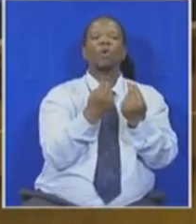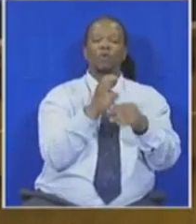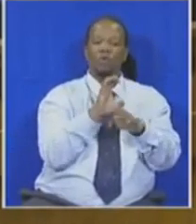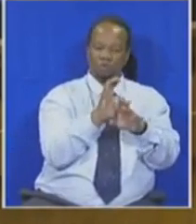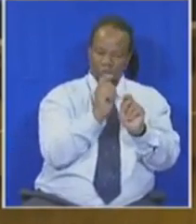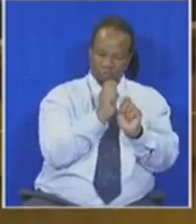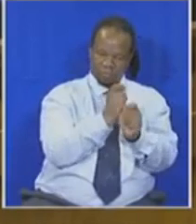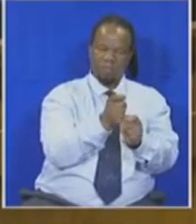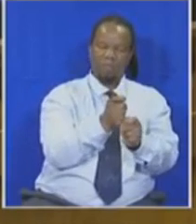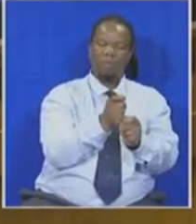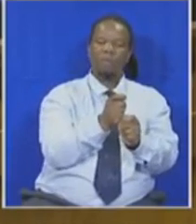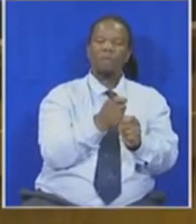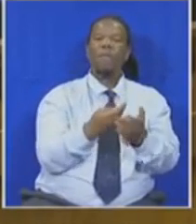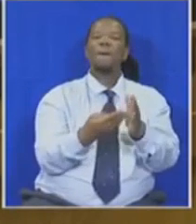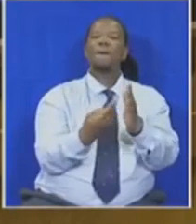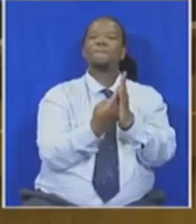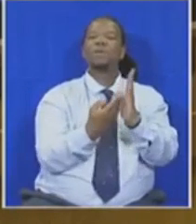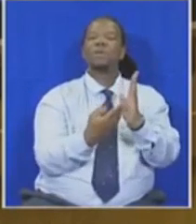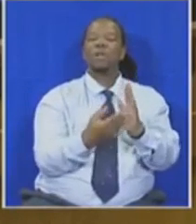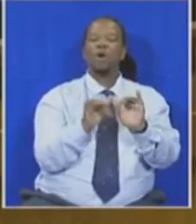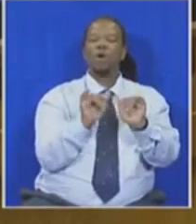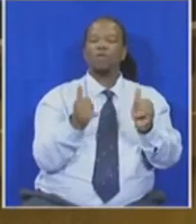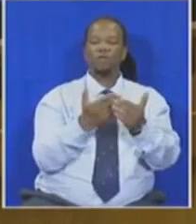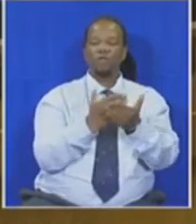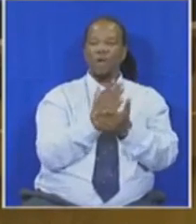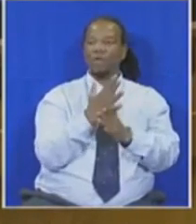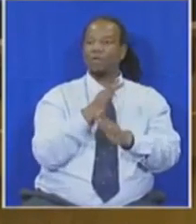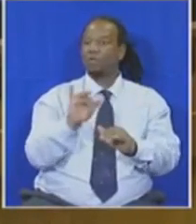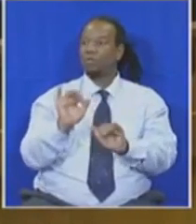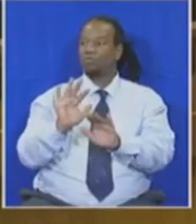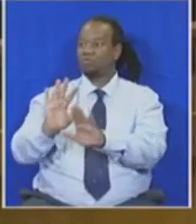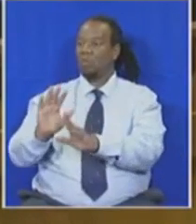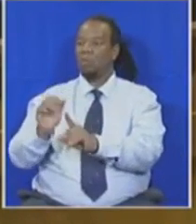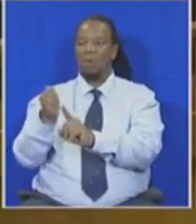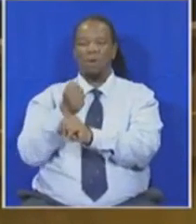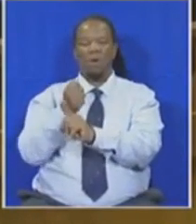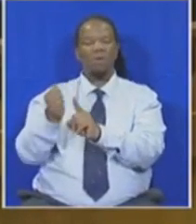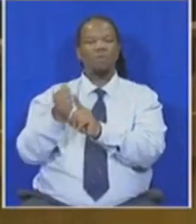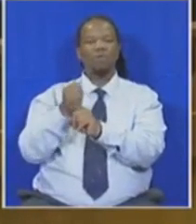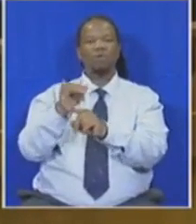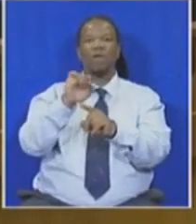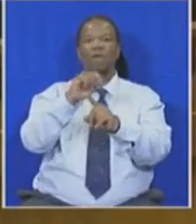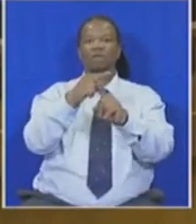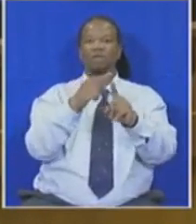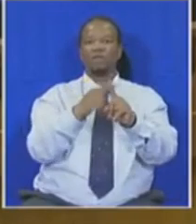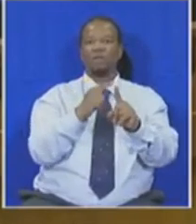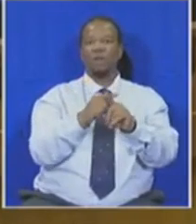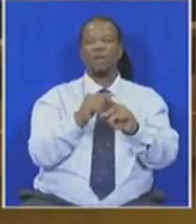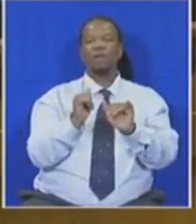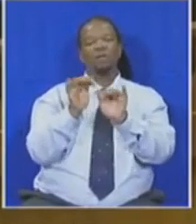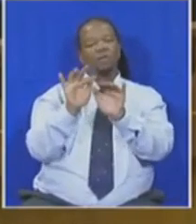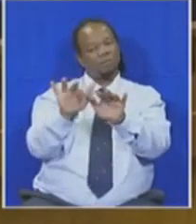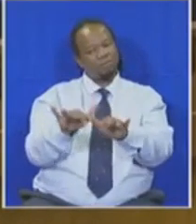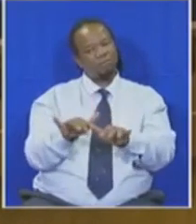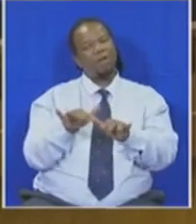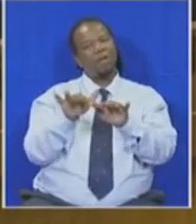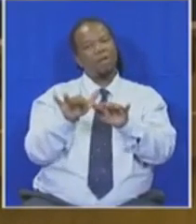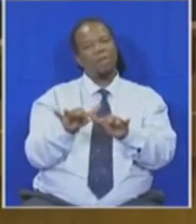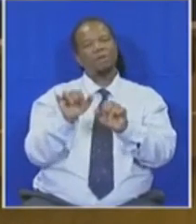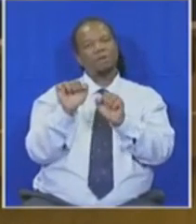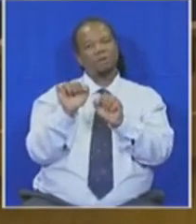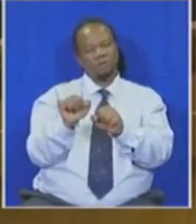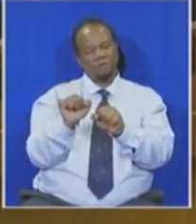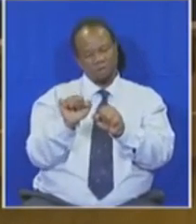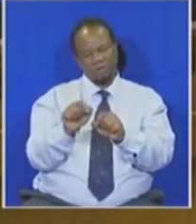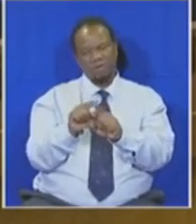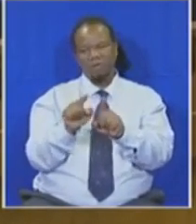a Bill of Rights that sought to prevent the abuse of power by the executive. Parliament was restored to its rightful place as the heartbeat